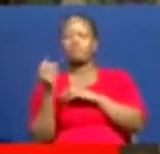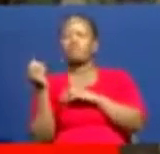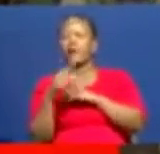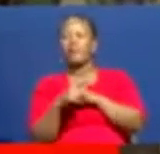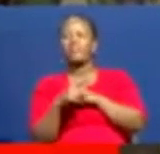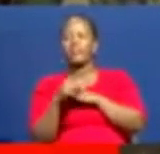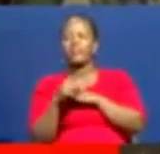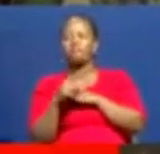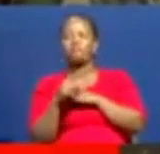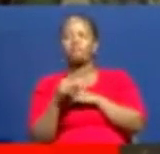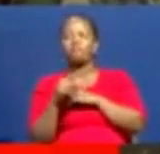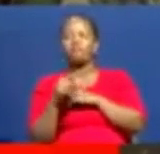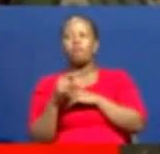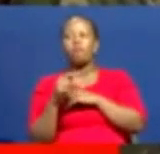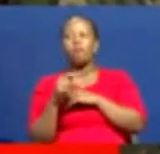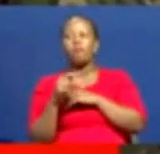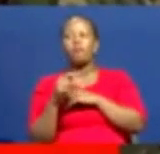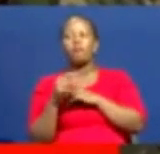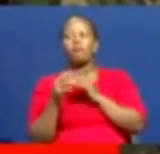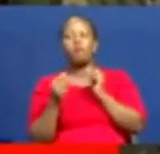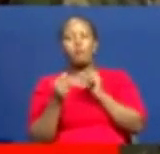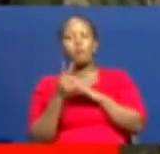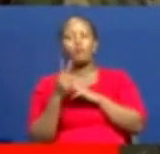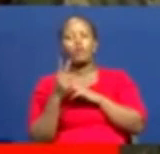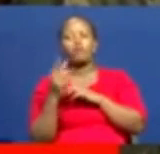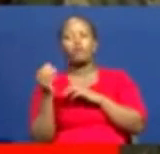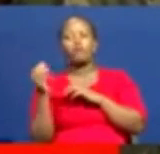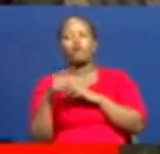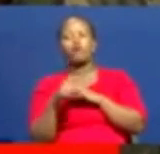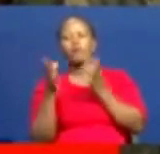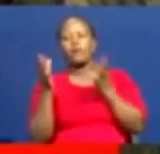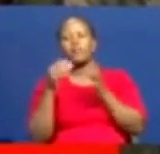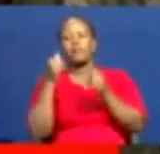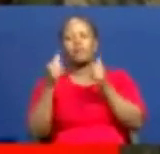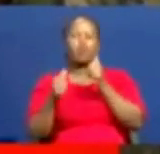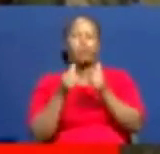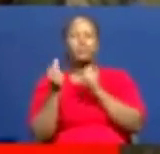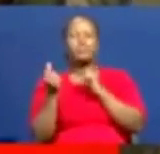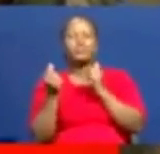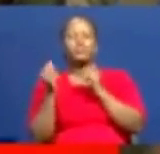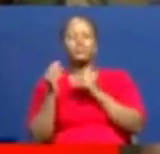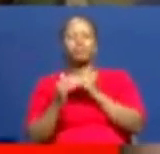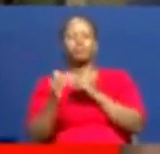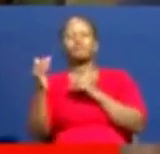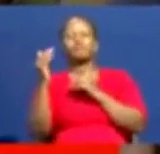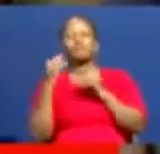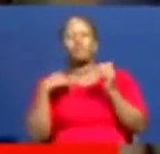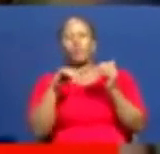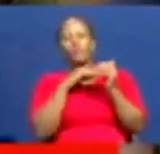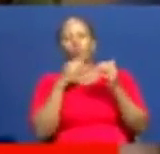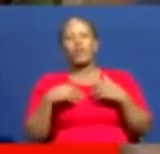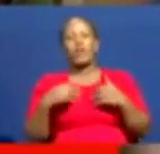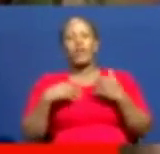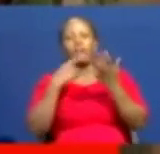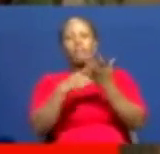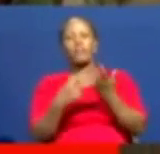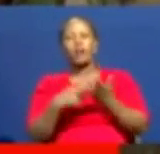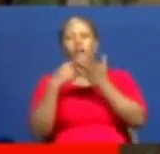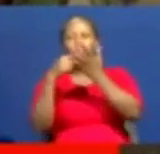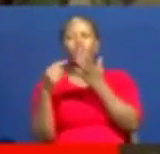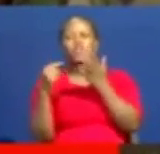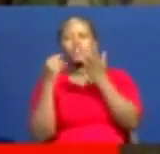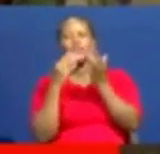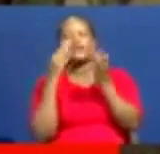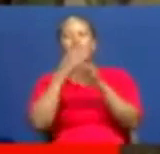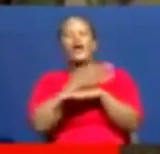that we are going, that is in the offing. We are having a conversation about, after